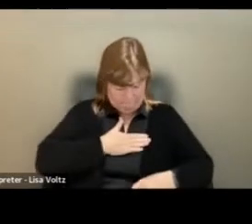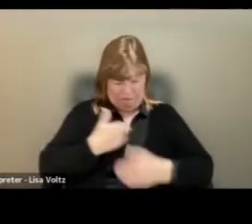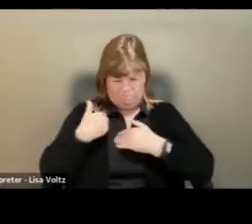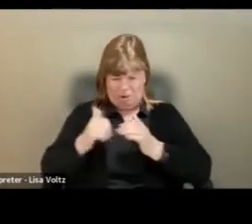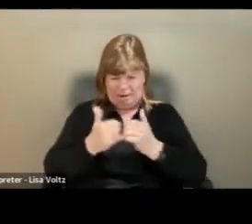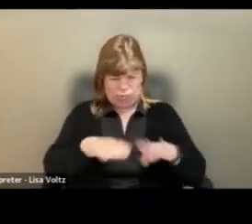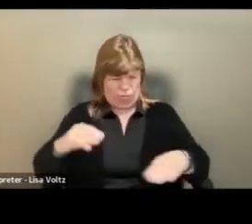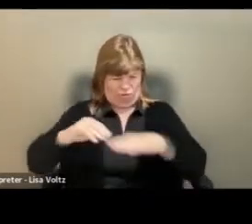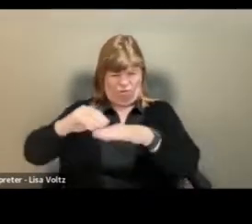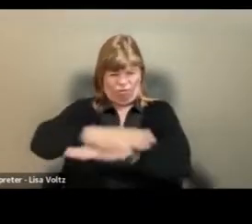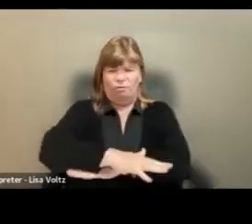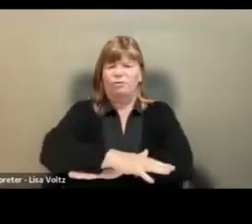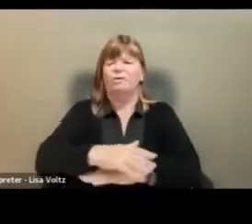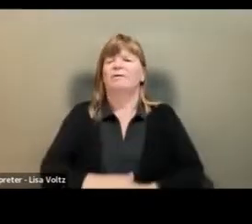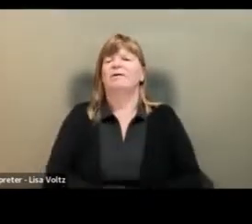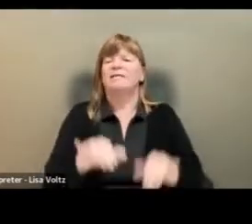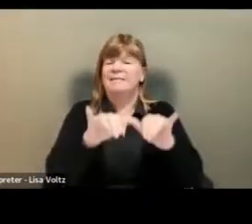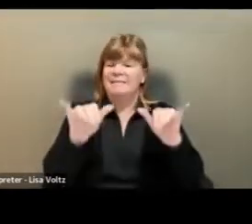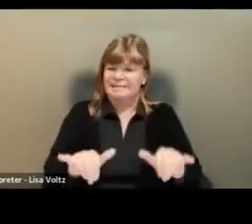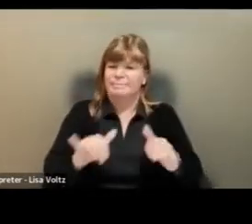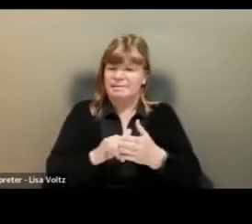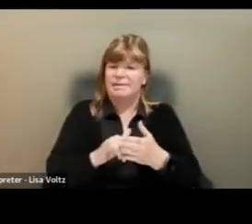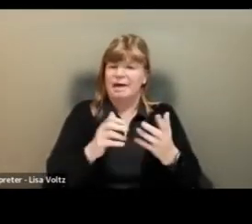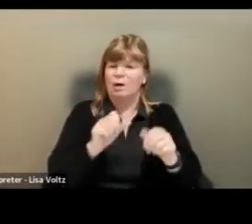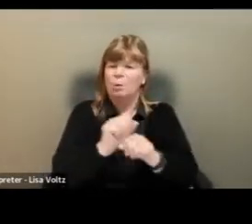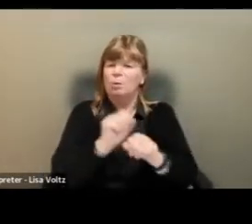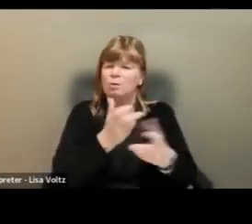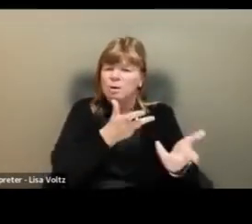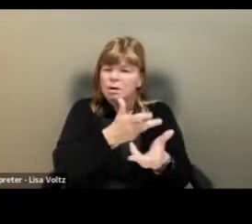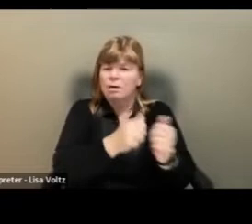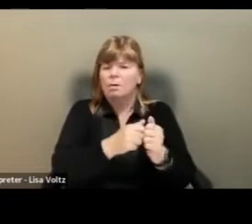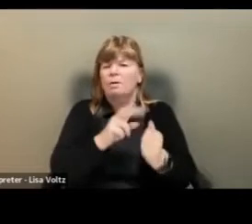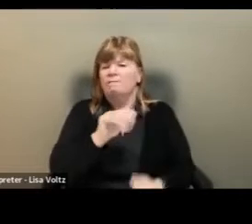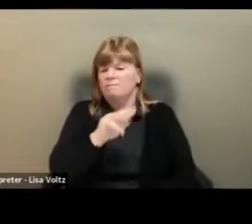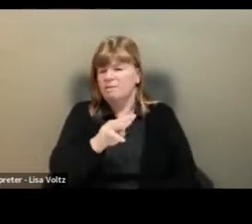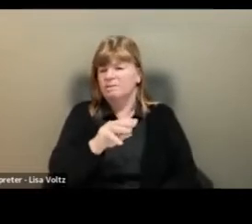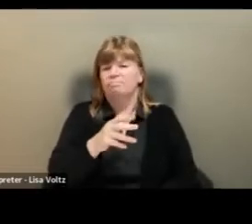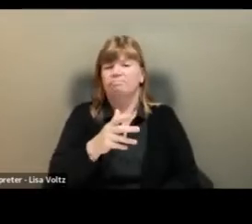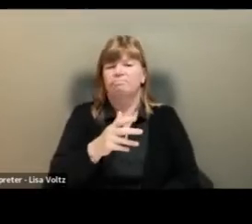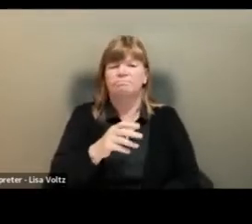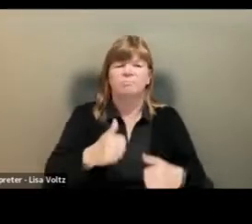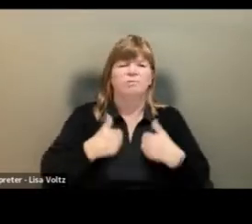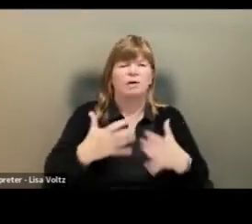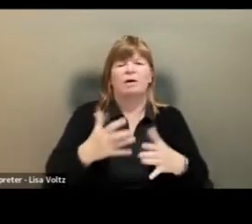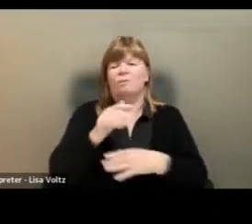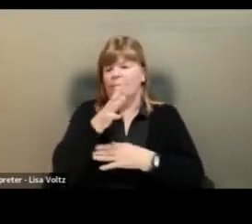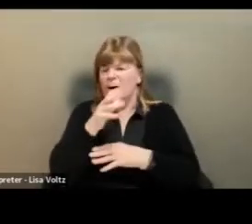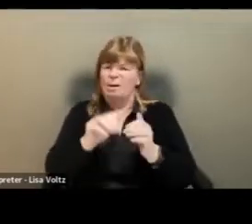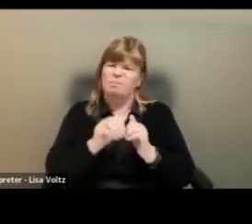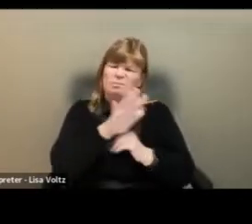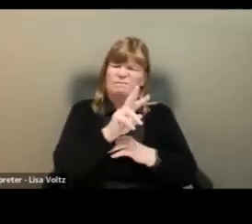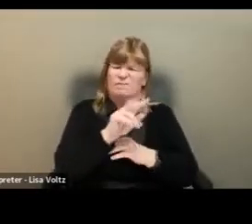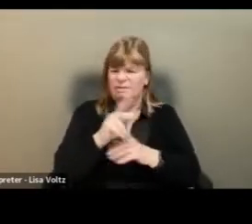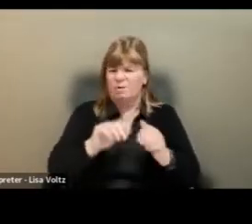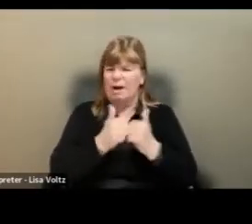Systems that work with domestic violence victims often blame moms or victims for how their children have